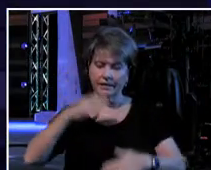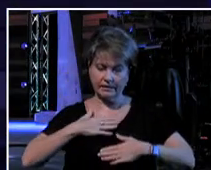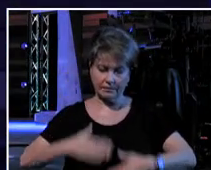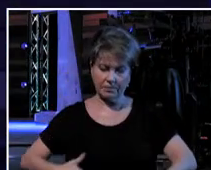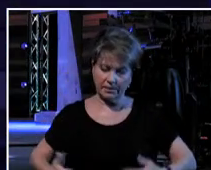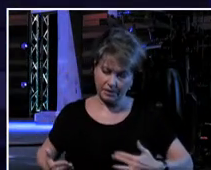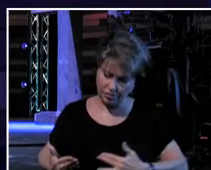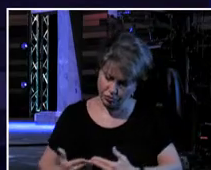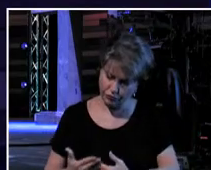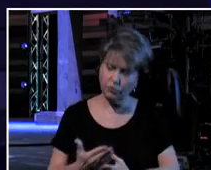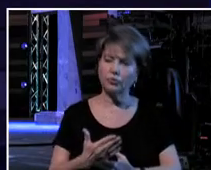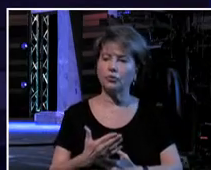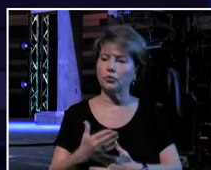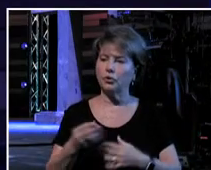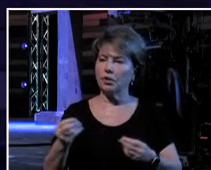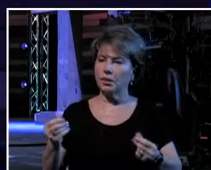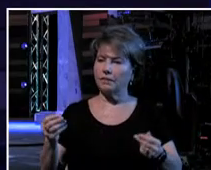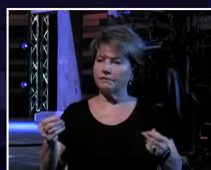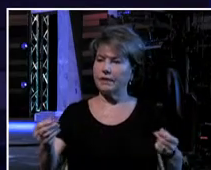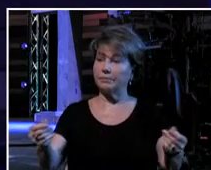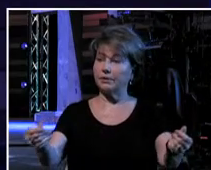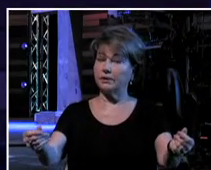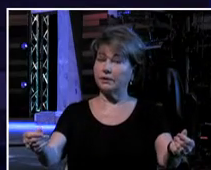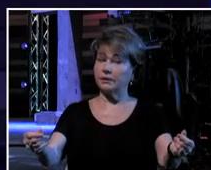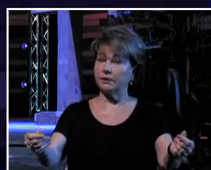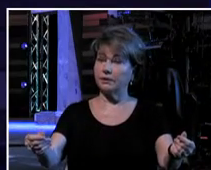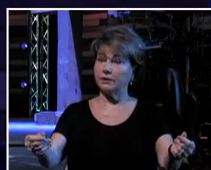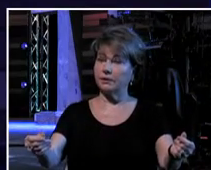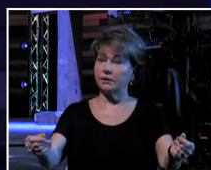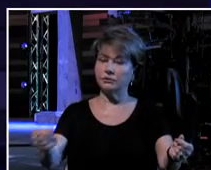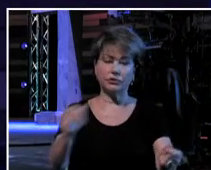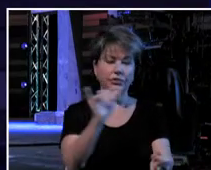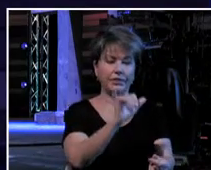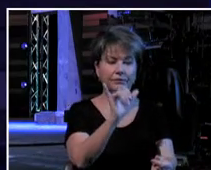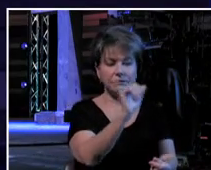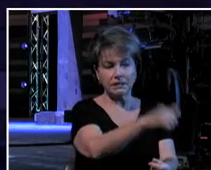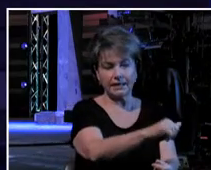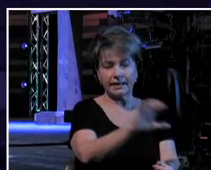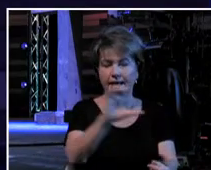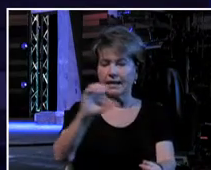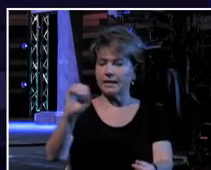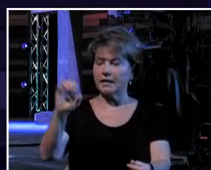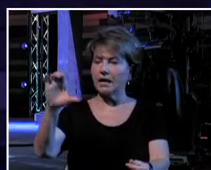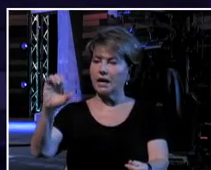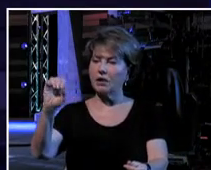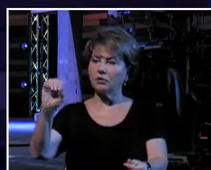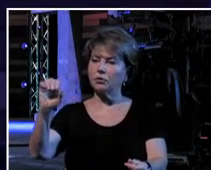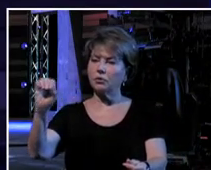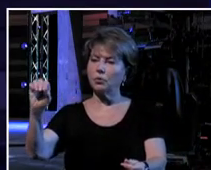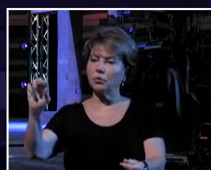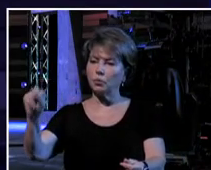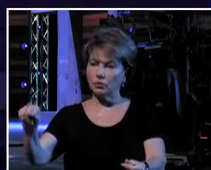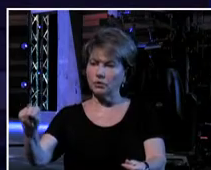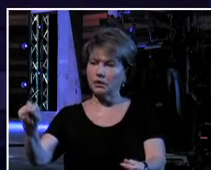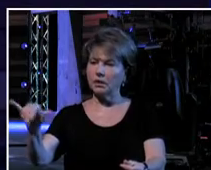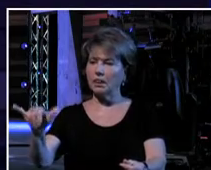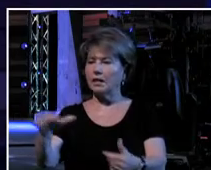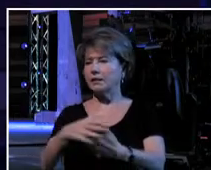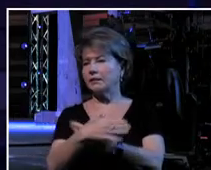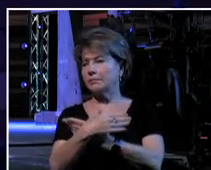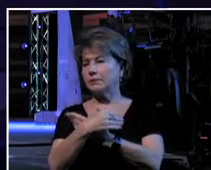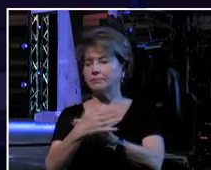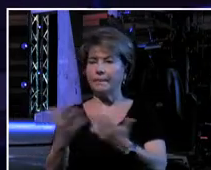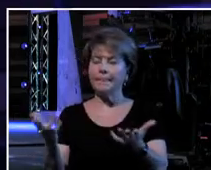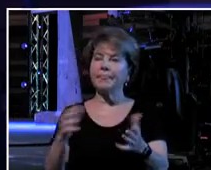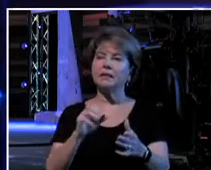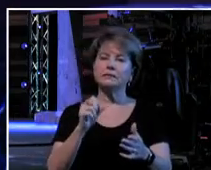the grave clothes. So it was more like a cocoon of strips of linen. But he saw, but he didn't